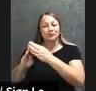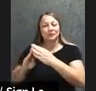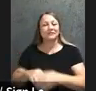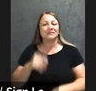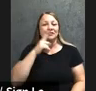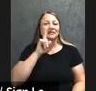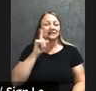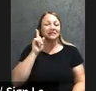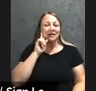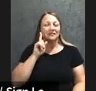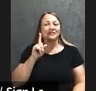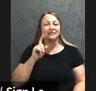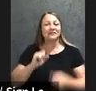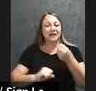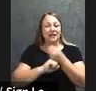our website, as mentioned,